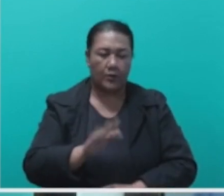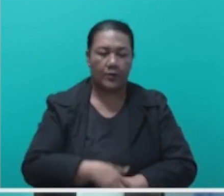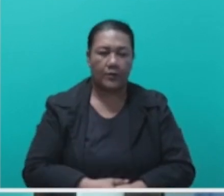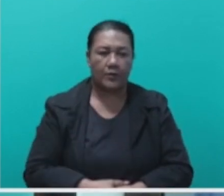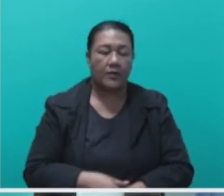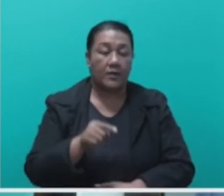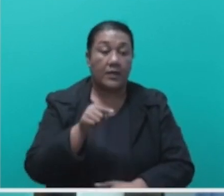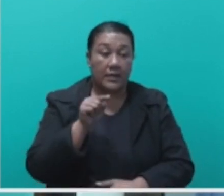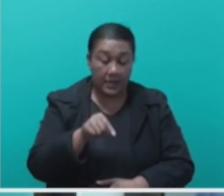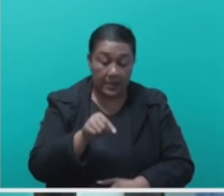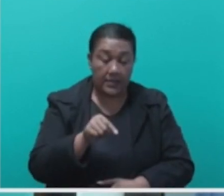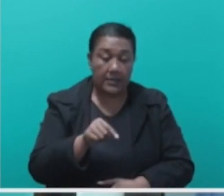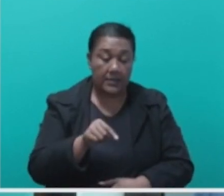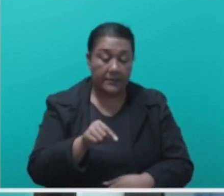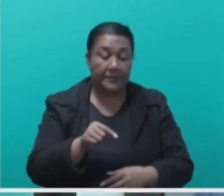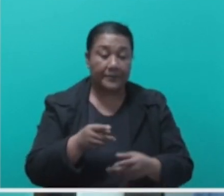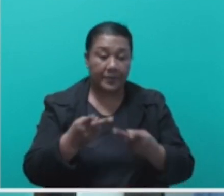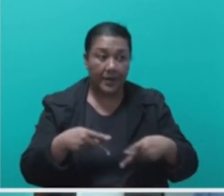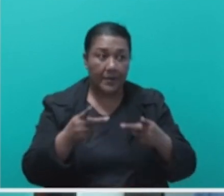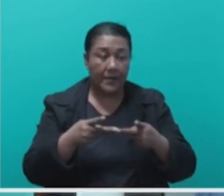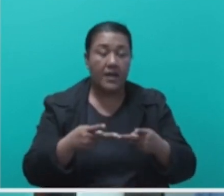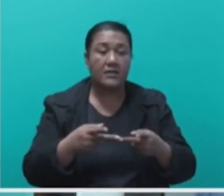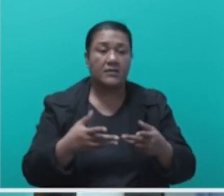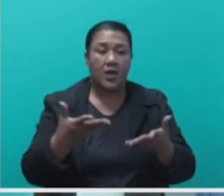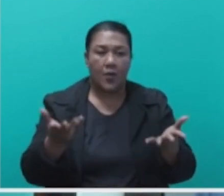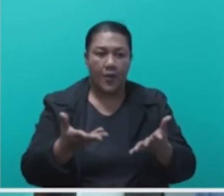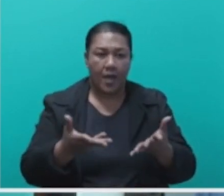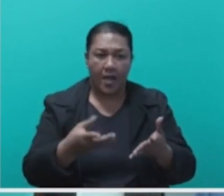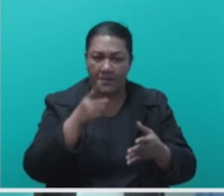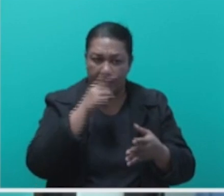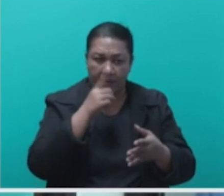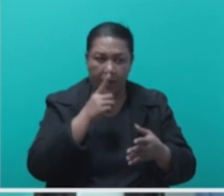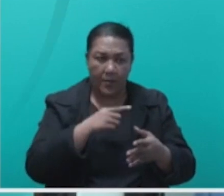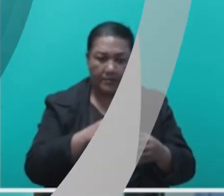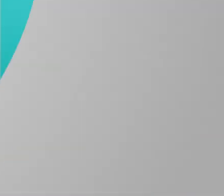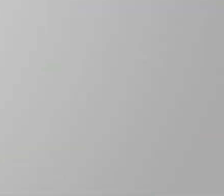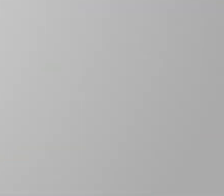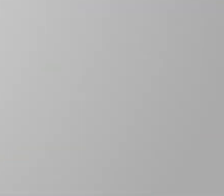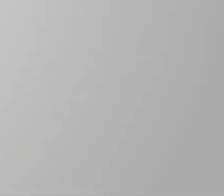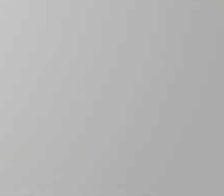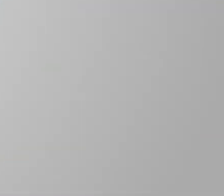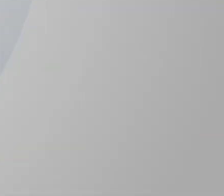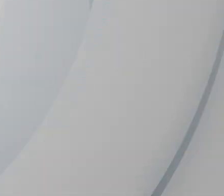where agents of the state were routinely sent to the homes of people who disagreed with the government.